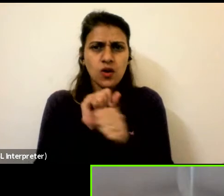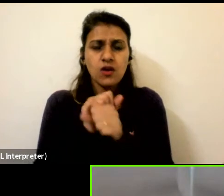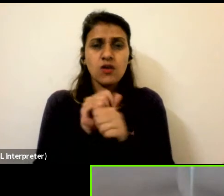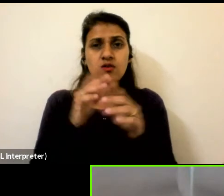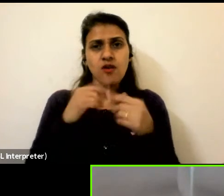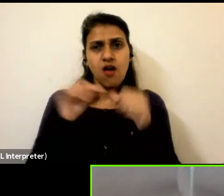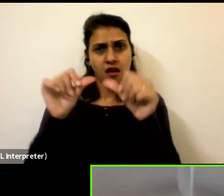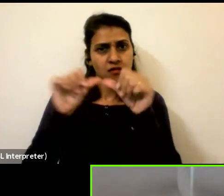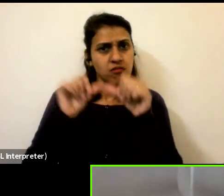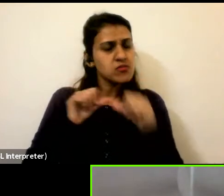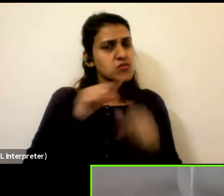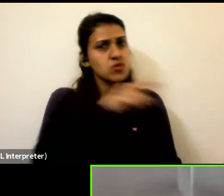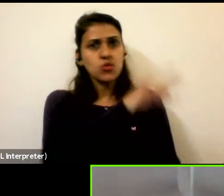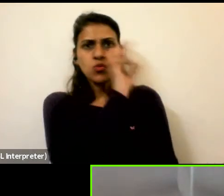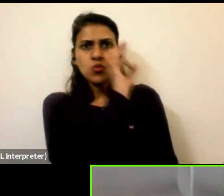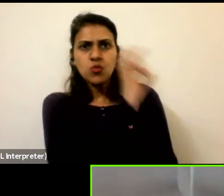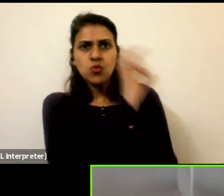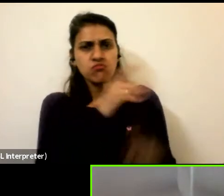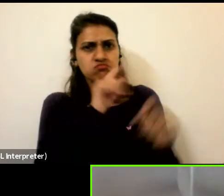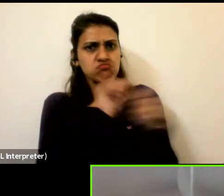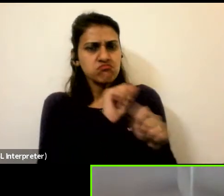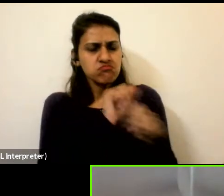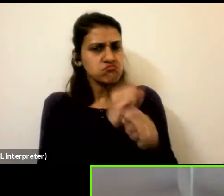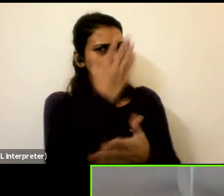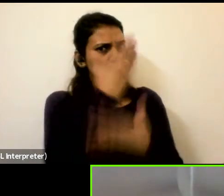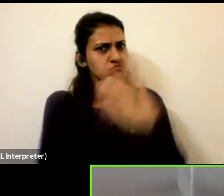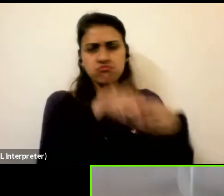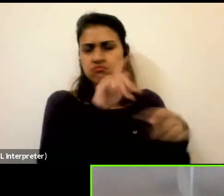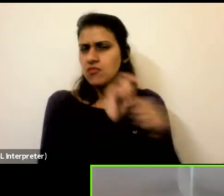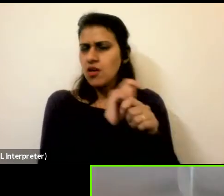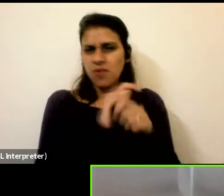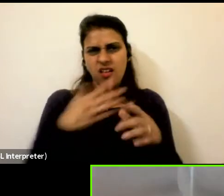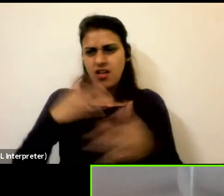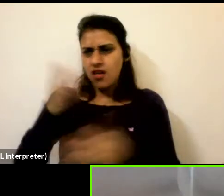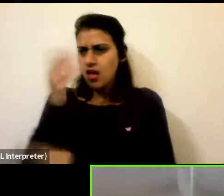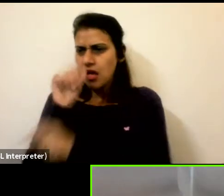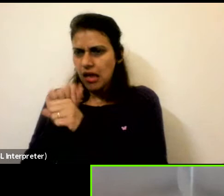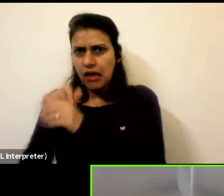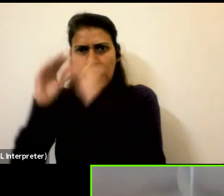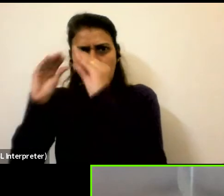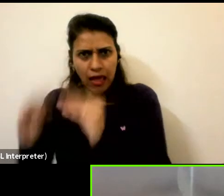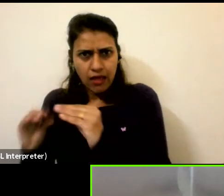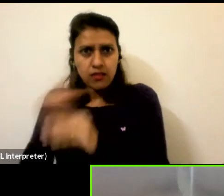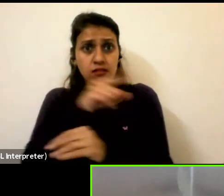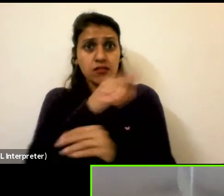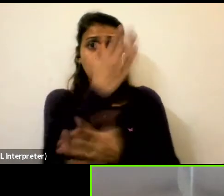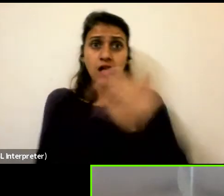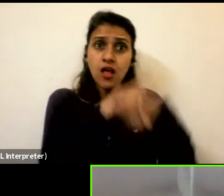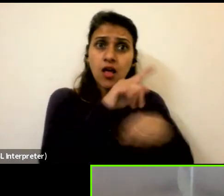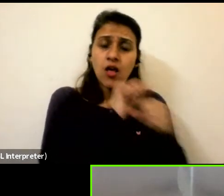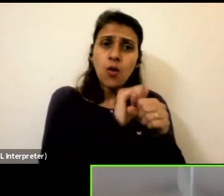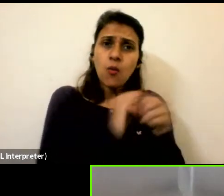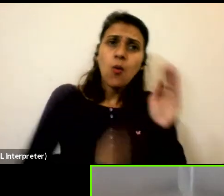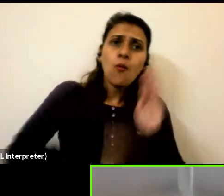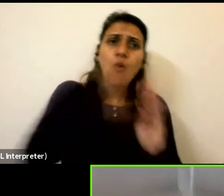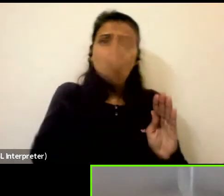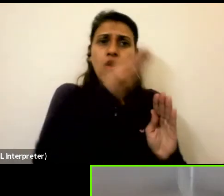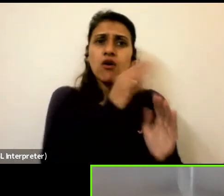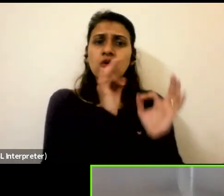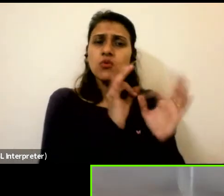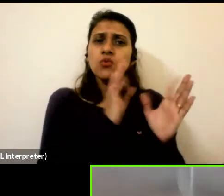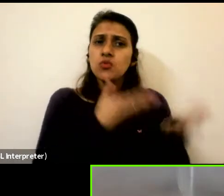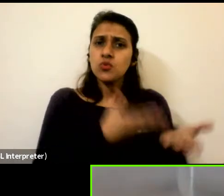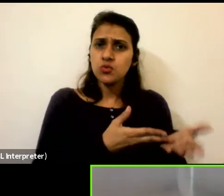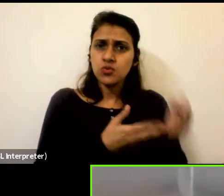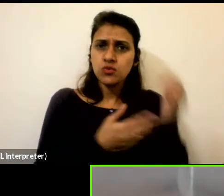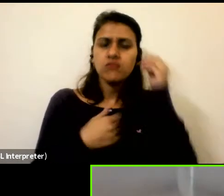actually these people are far more productive than the fully abled people. So, that's a great accolade. And I